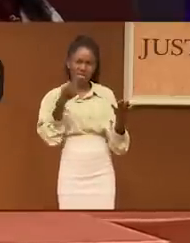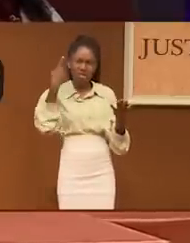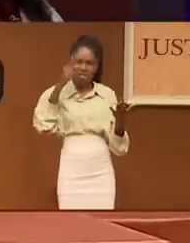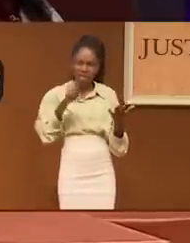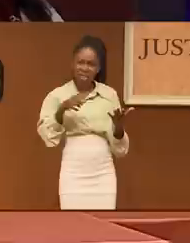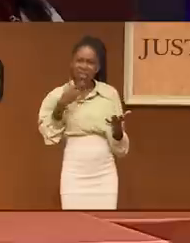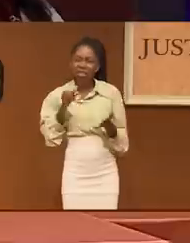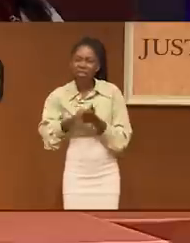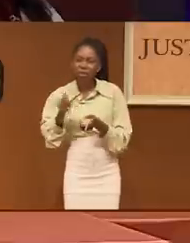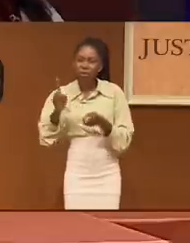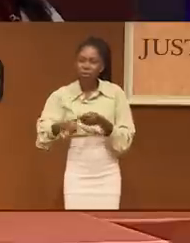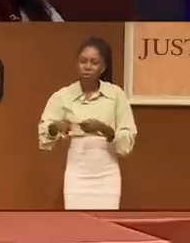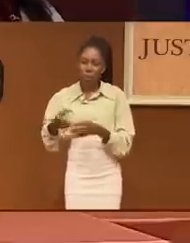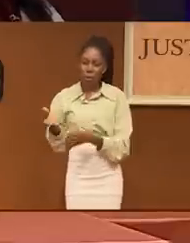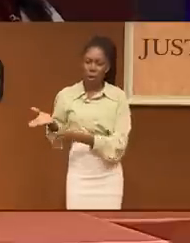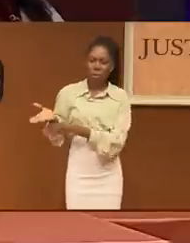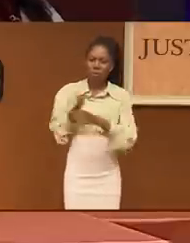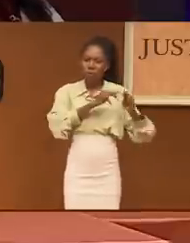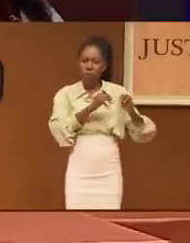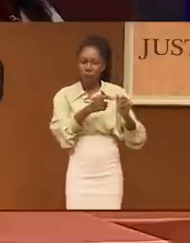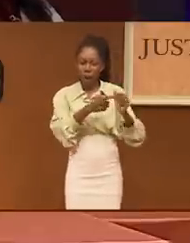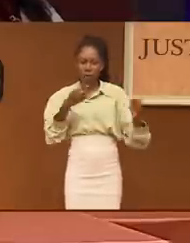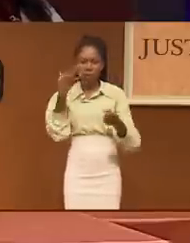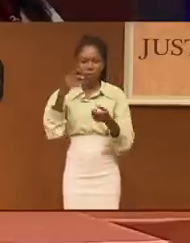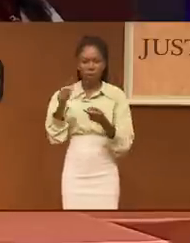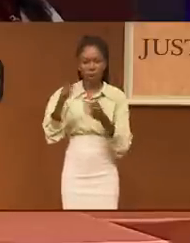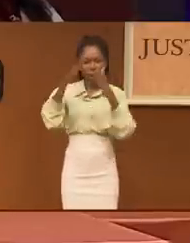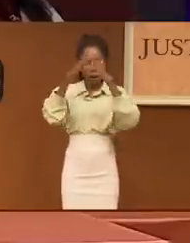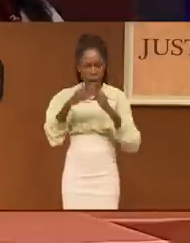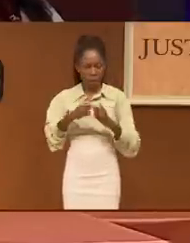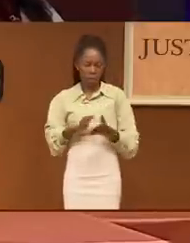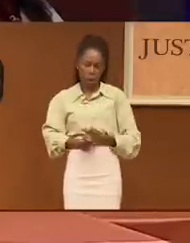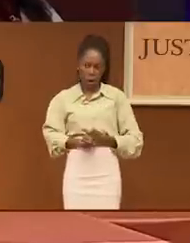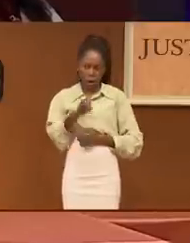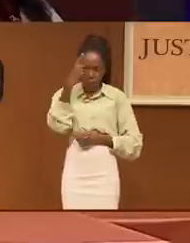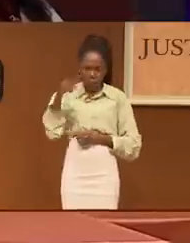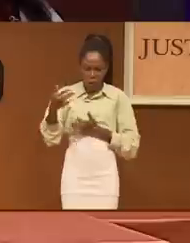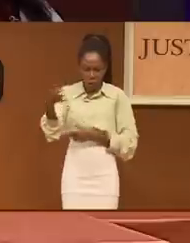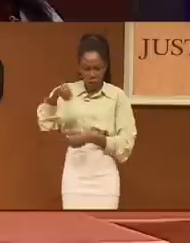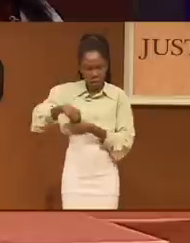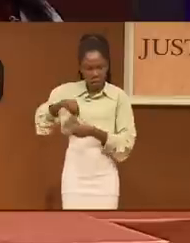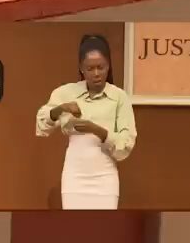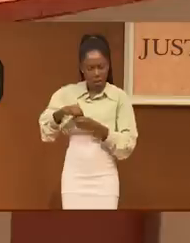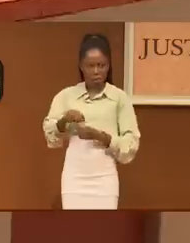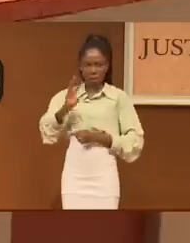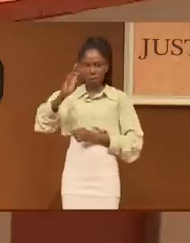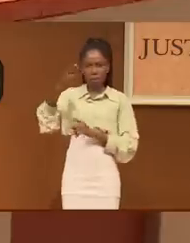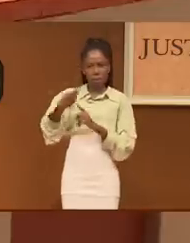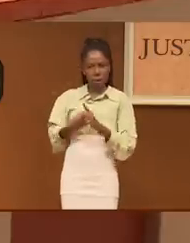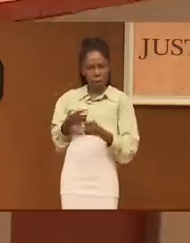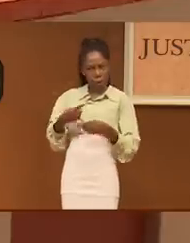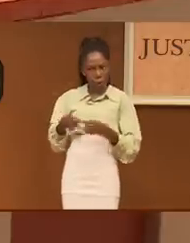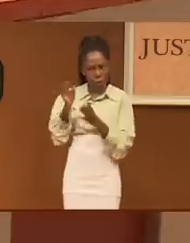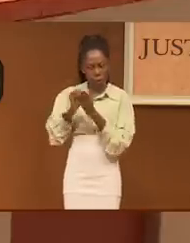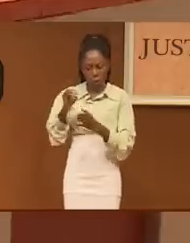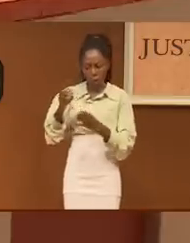quit the apartment stuff. But we are still in our 6 months, of which our rent has not even due.